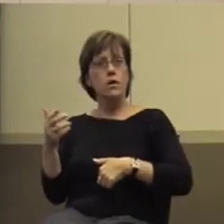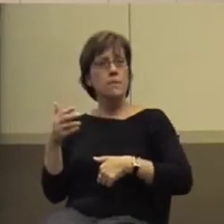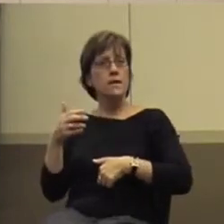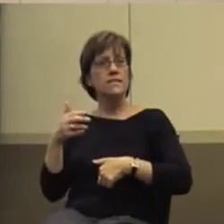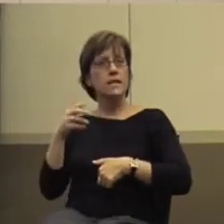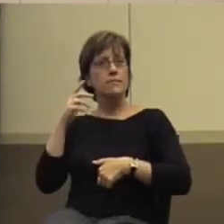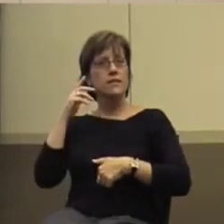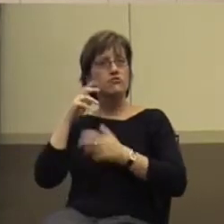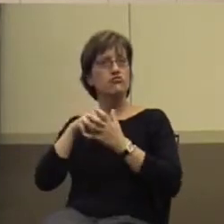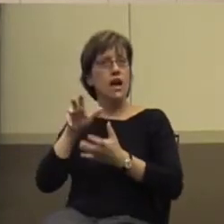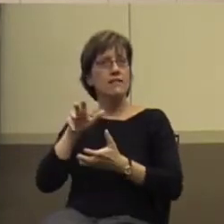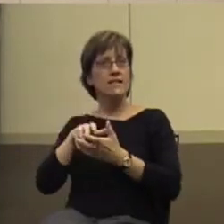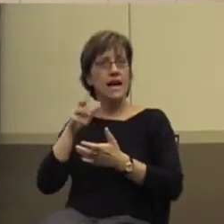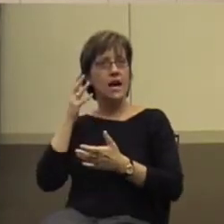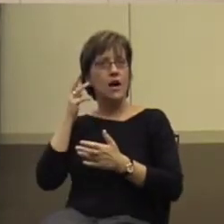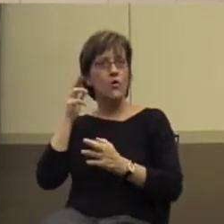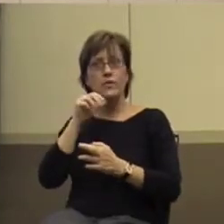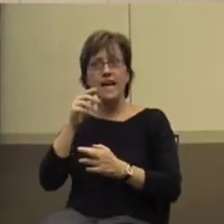growling. I hope you guys can't hear.